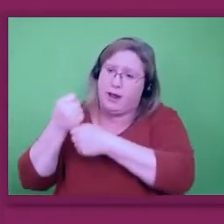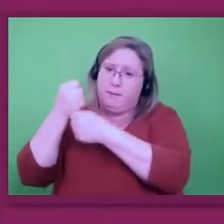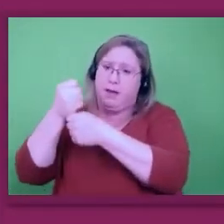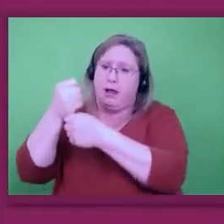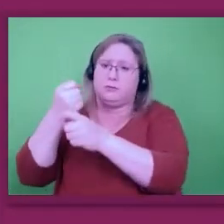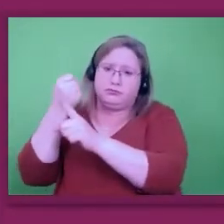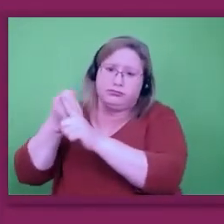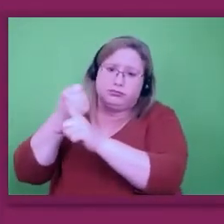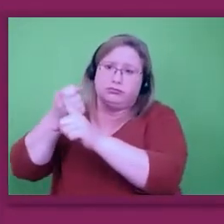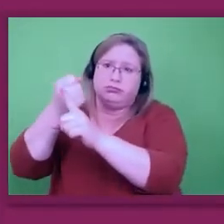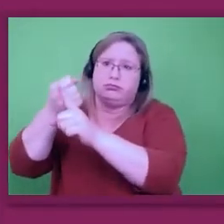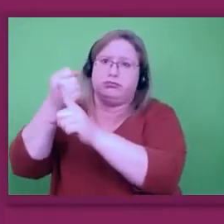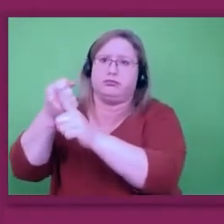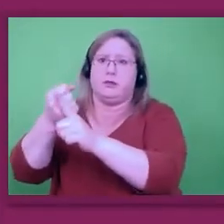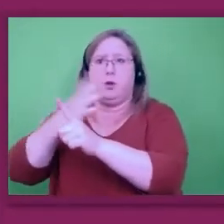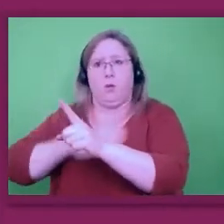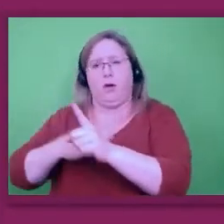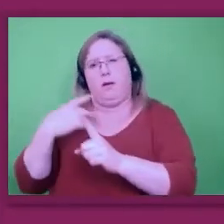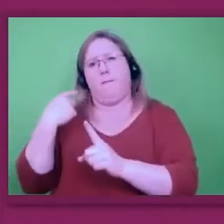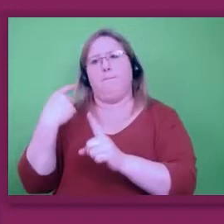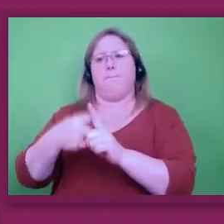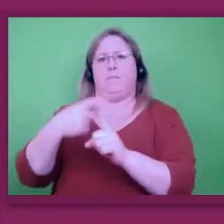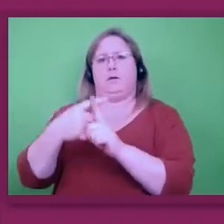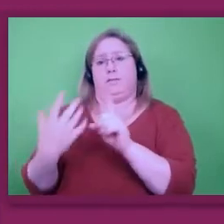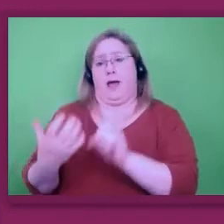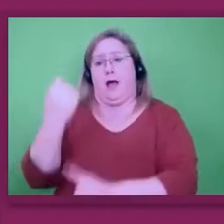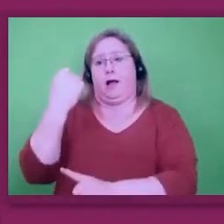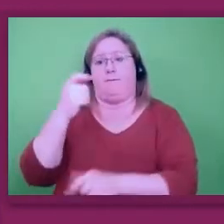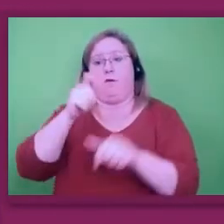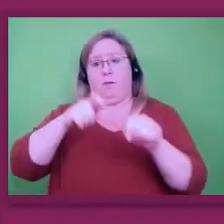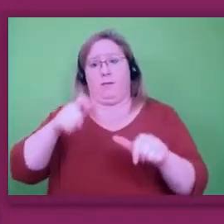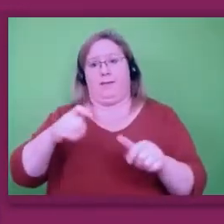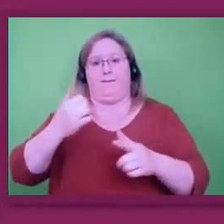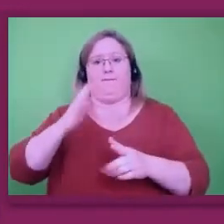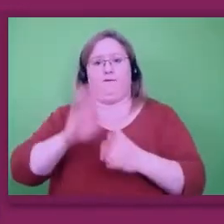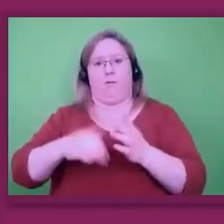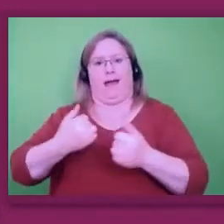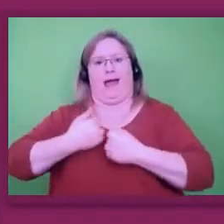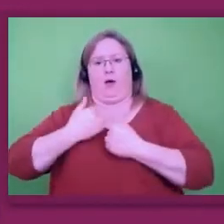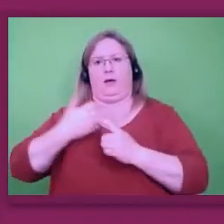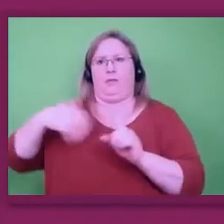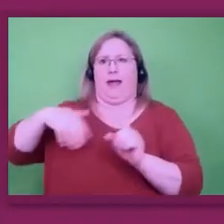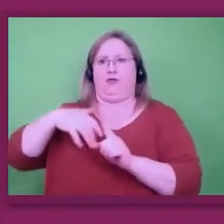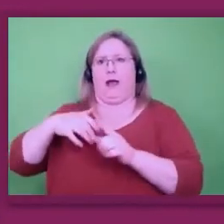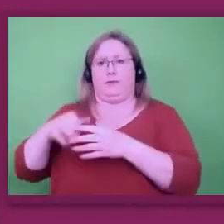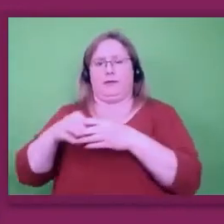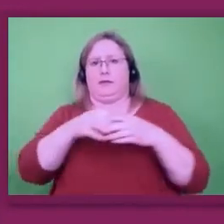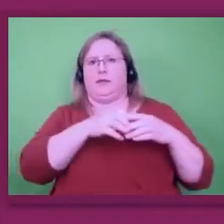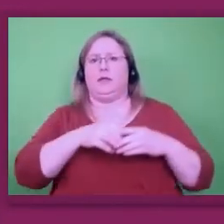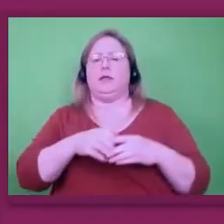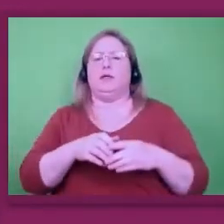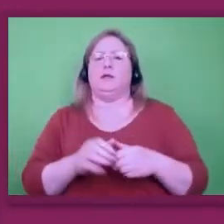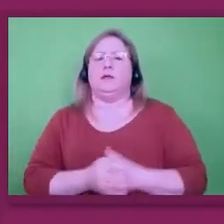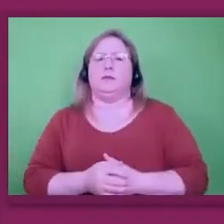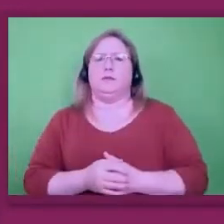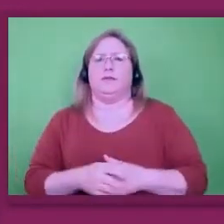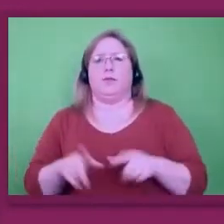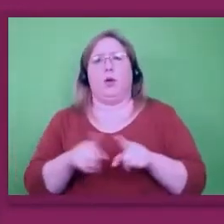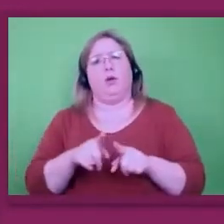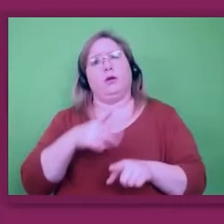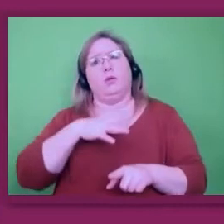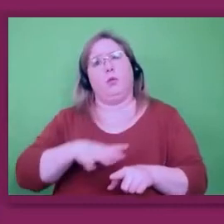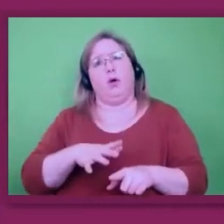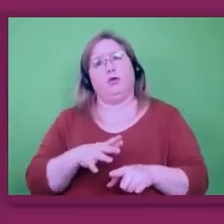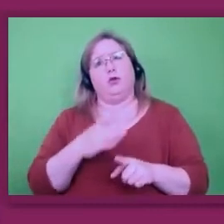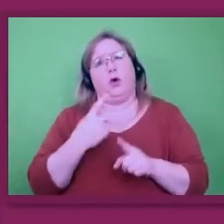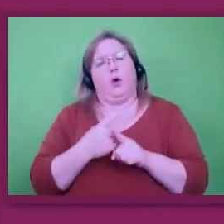outcomes for people like ourselves from our particular backgrounds. I also just want to quickly, briefly